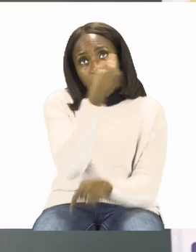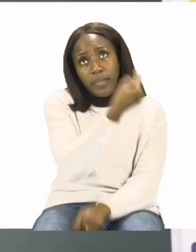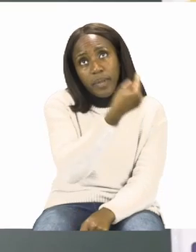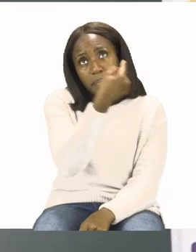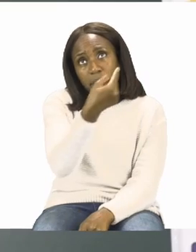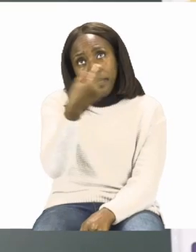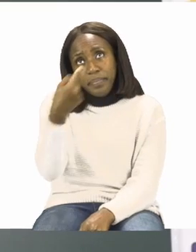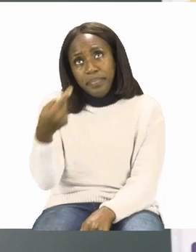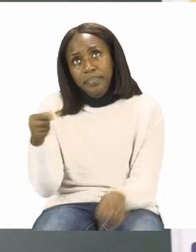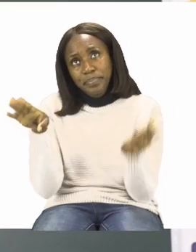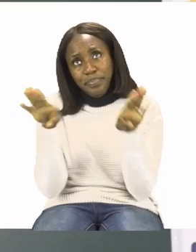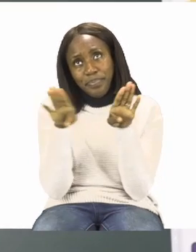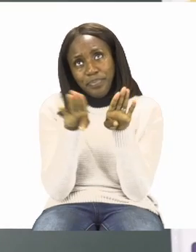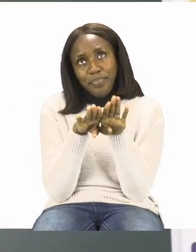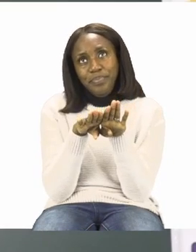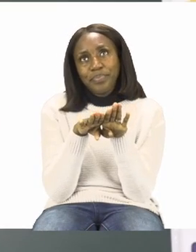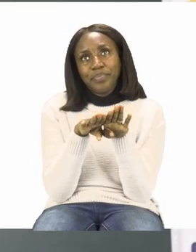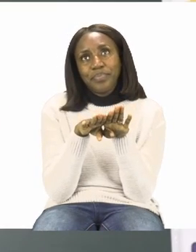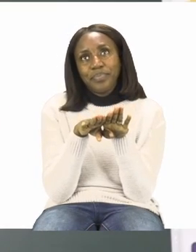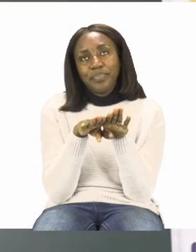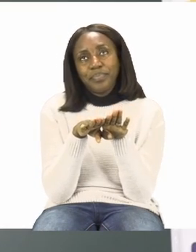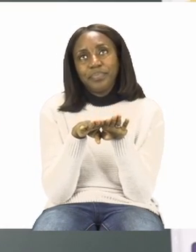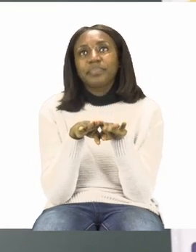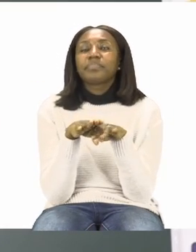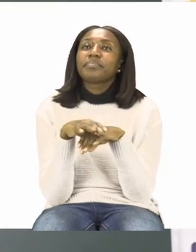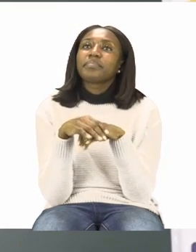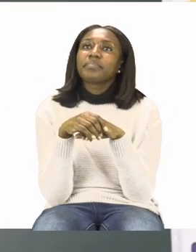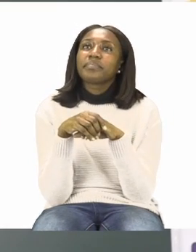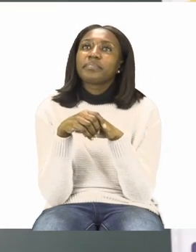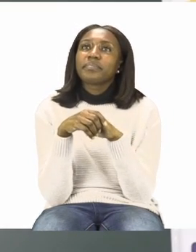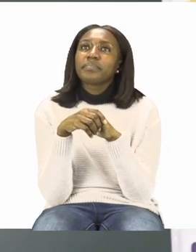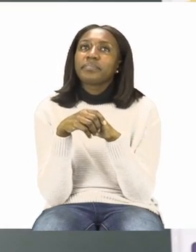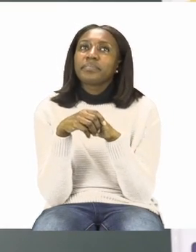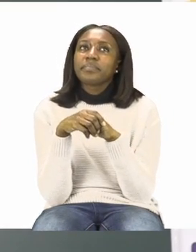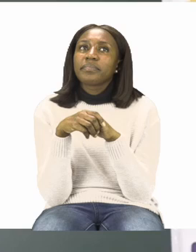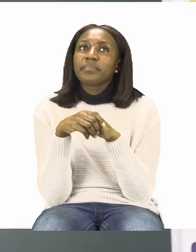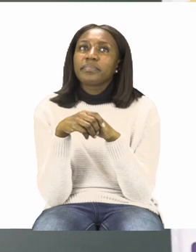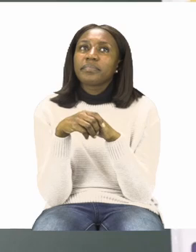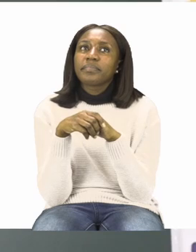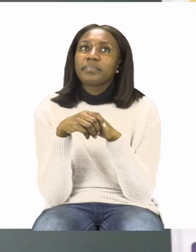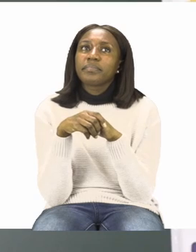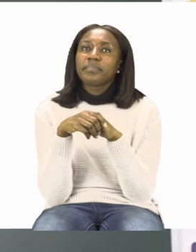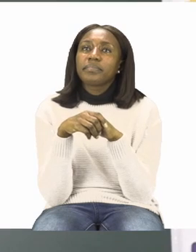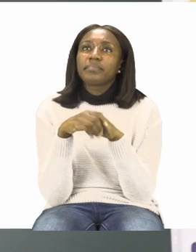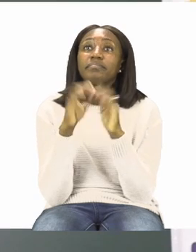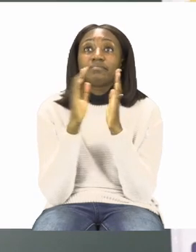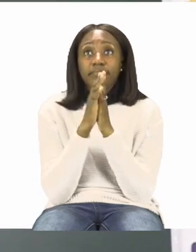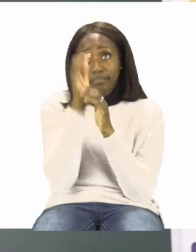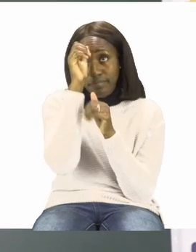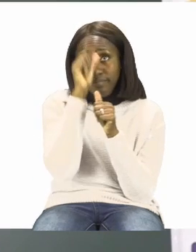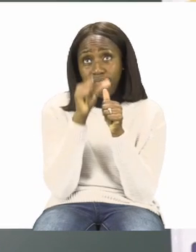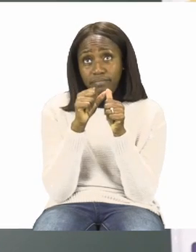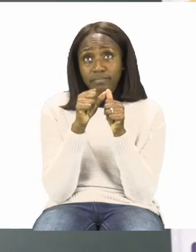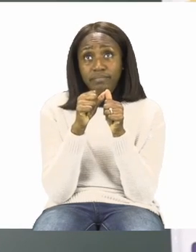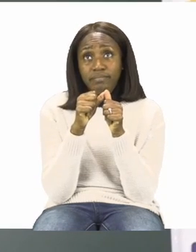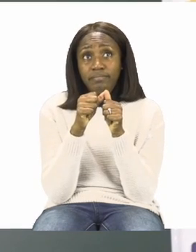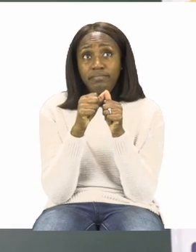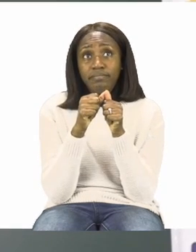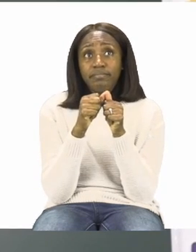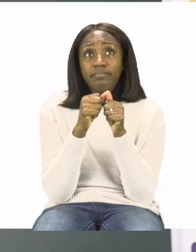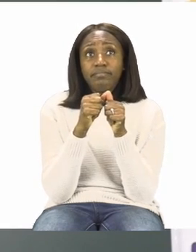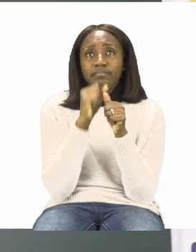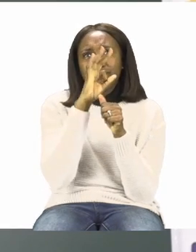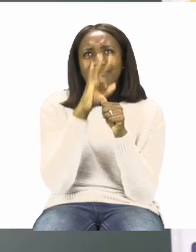match all the other words with all the other pictures. And remember, if you find